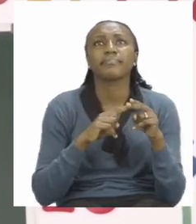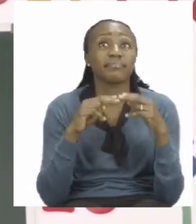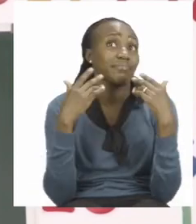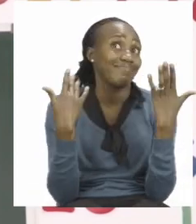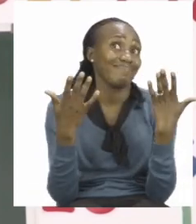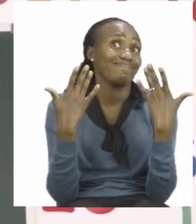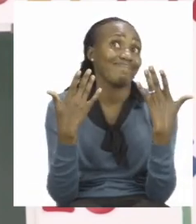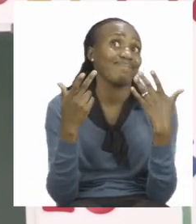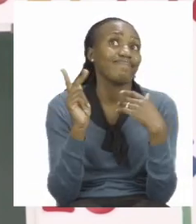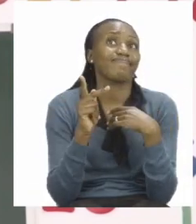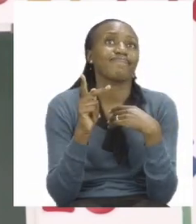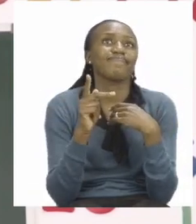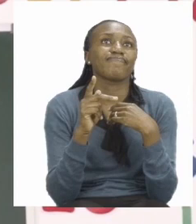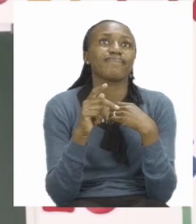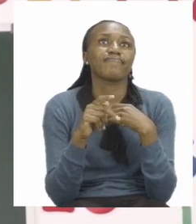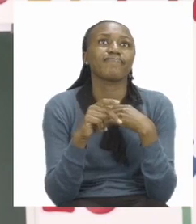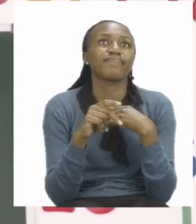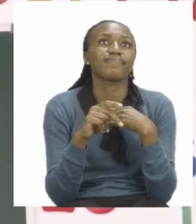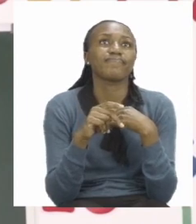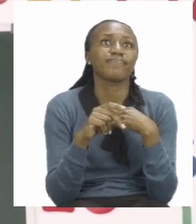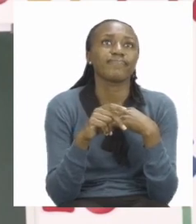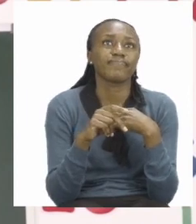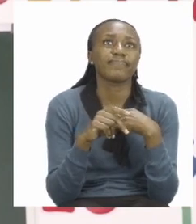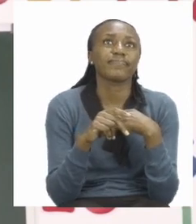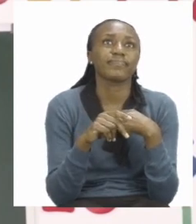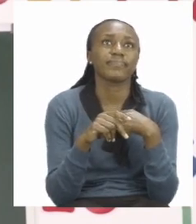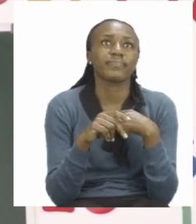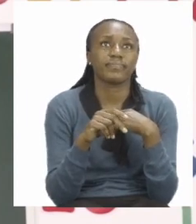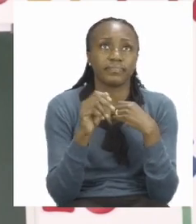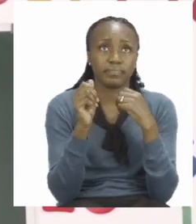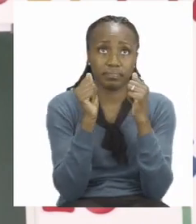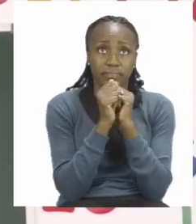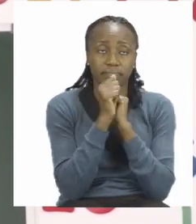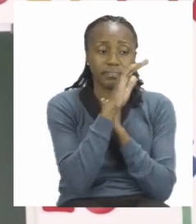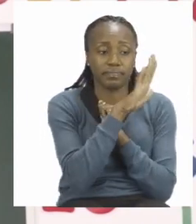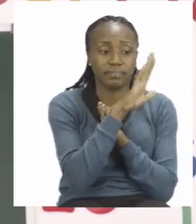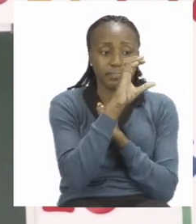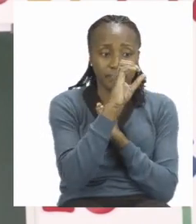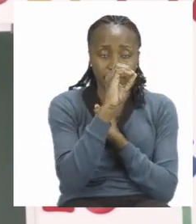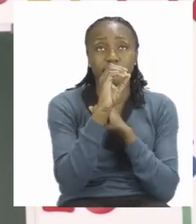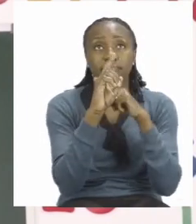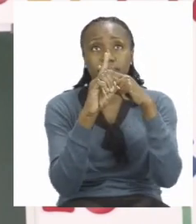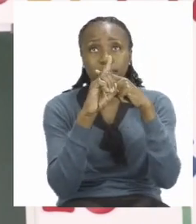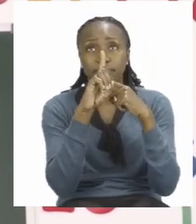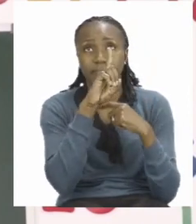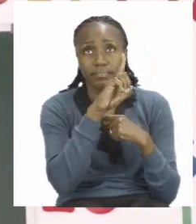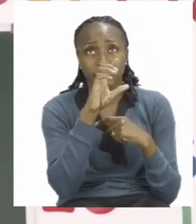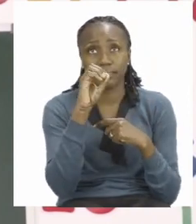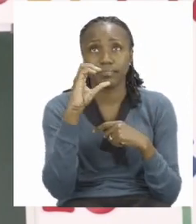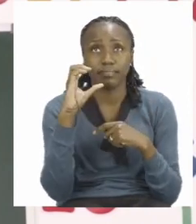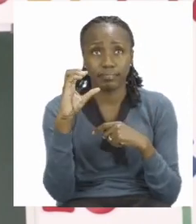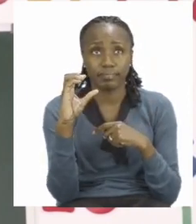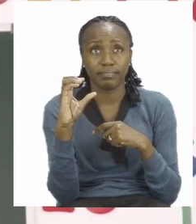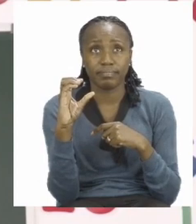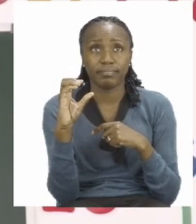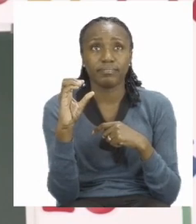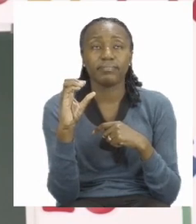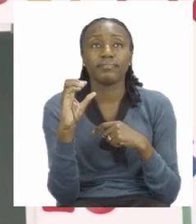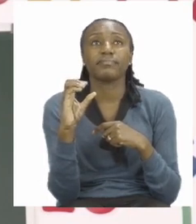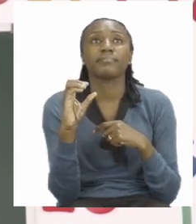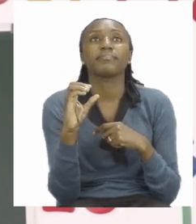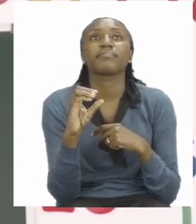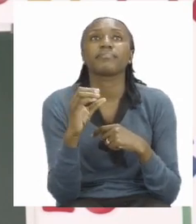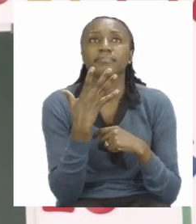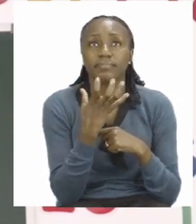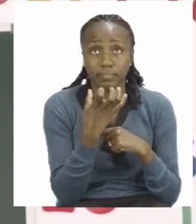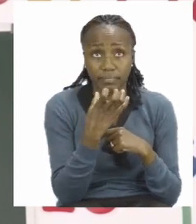So we're going to say 50 cents plus 10 cents, which means we are counting from 50 going